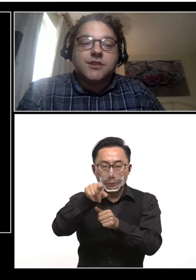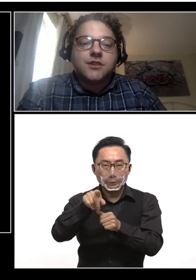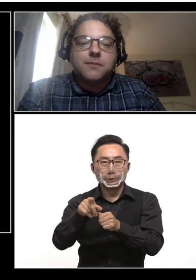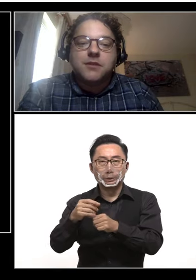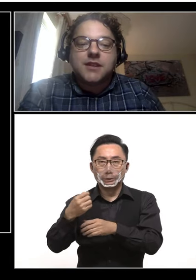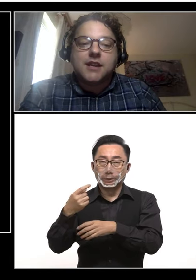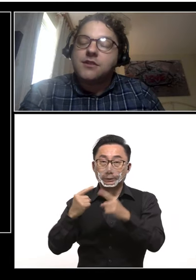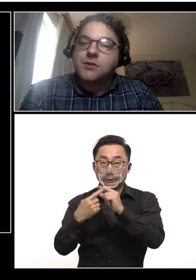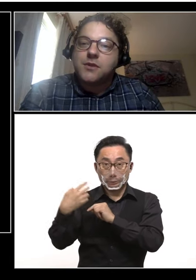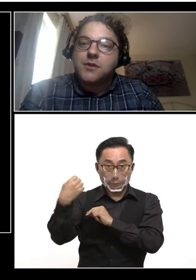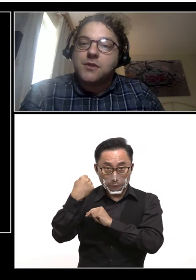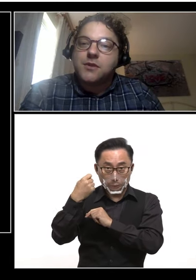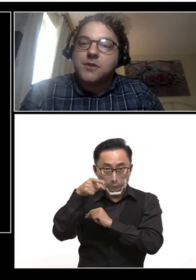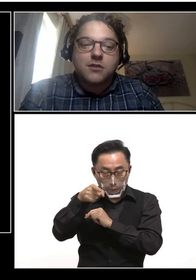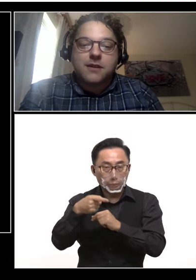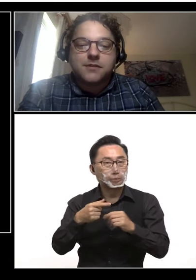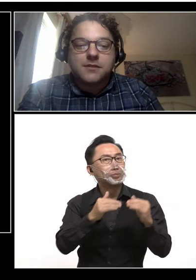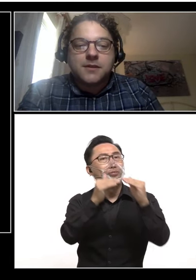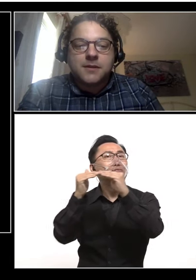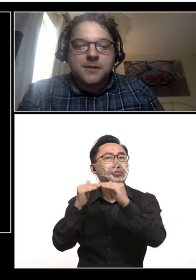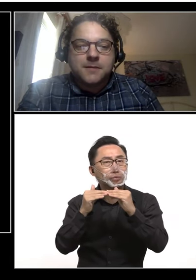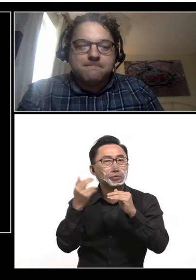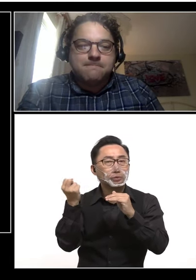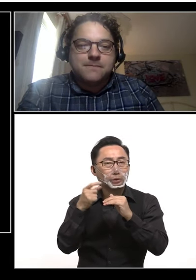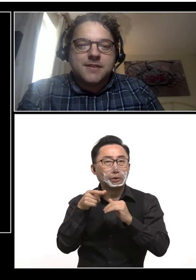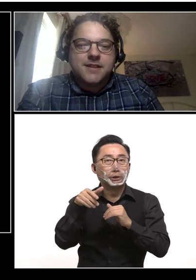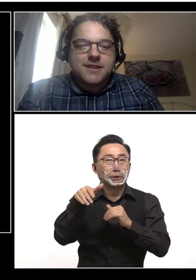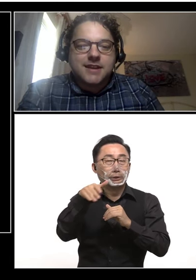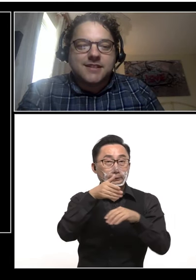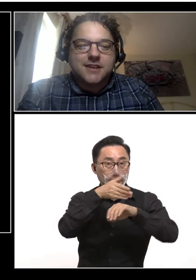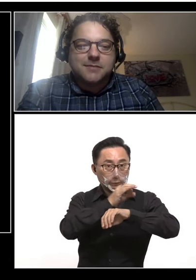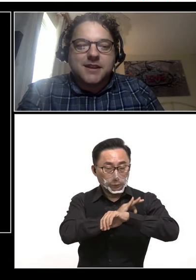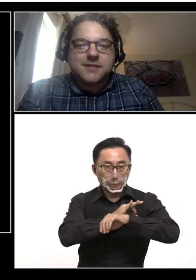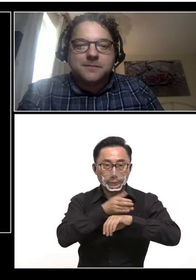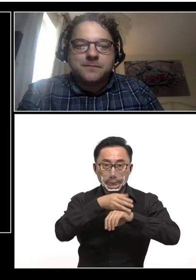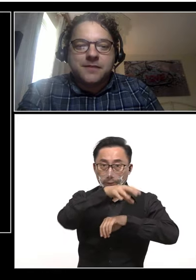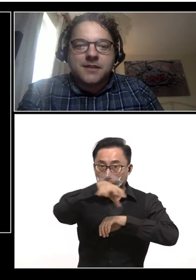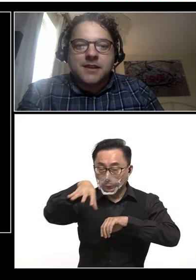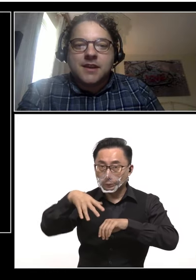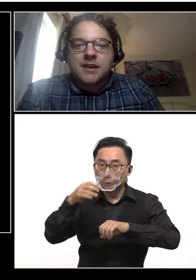education, community and social enterprise programmes. Next slide, please.